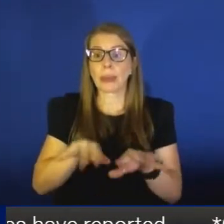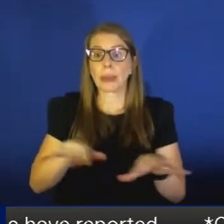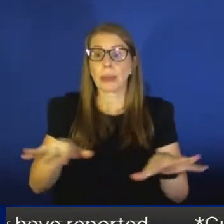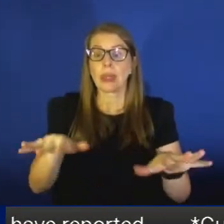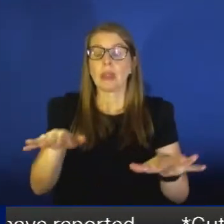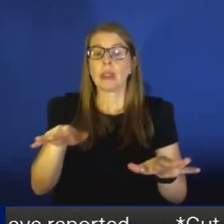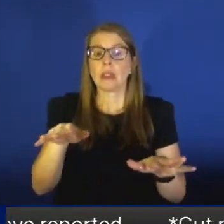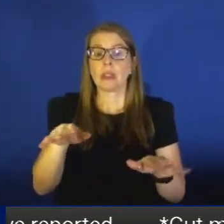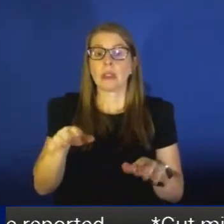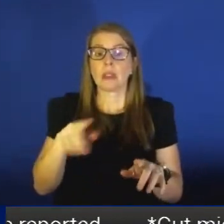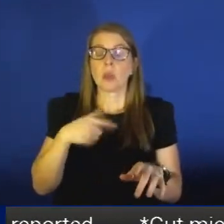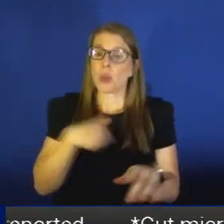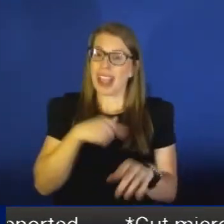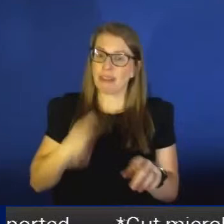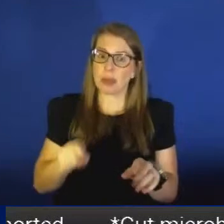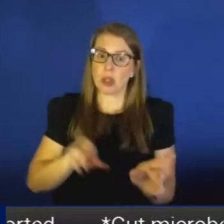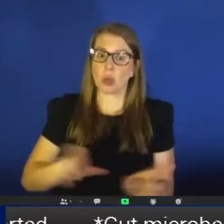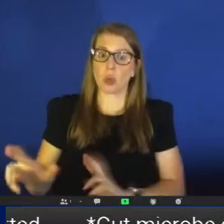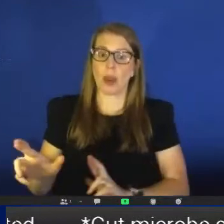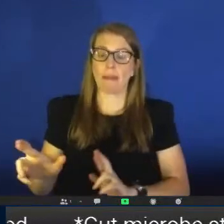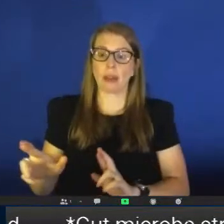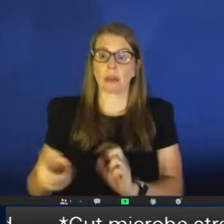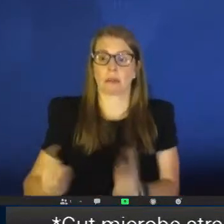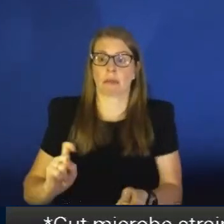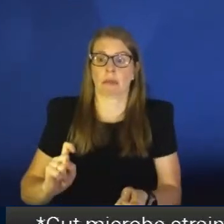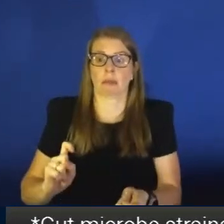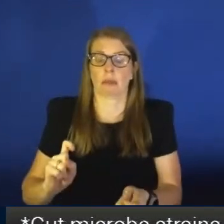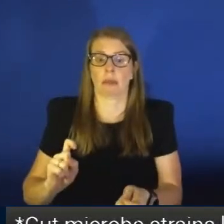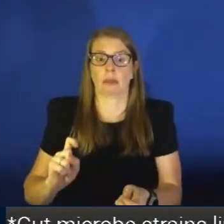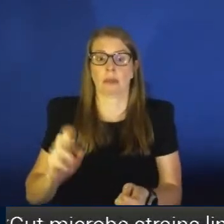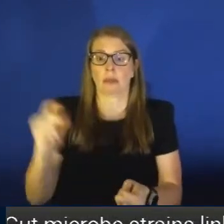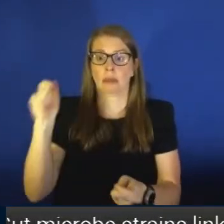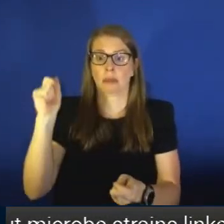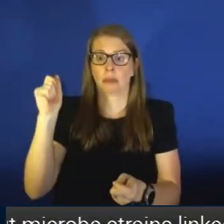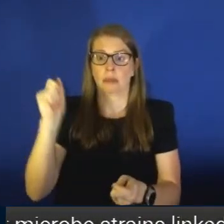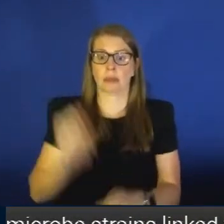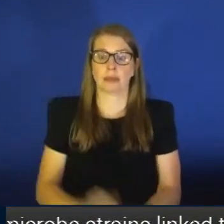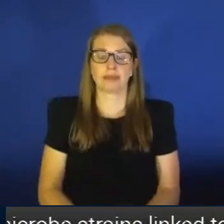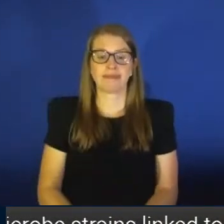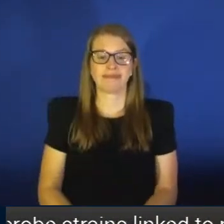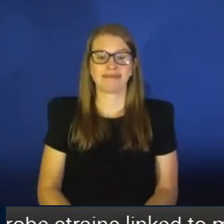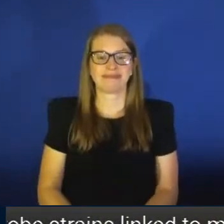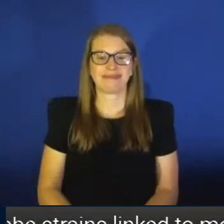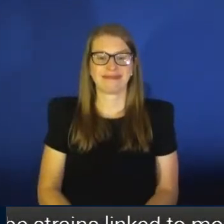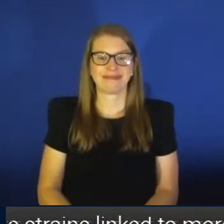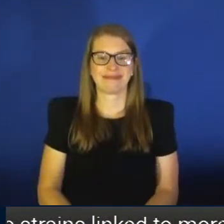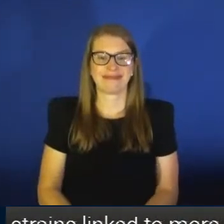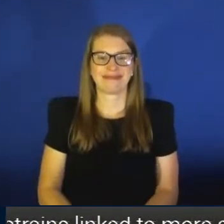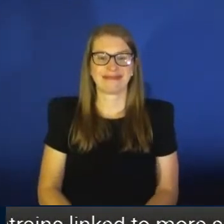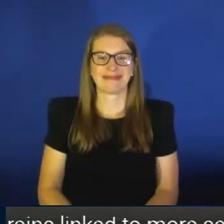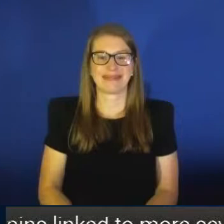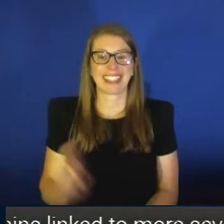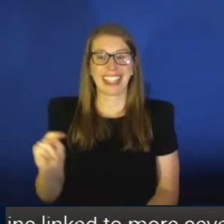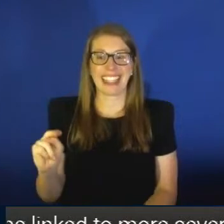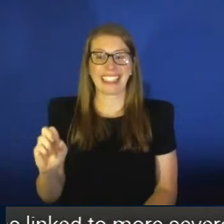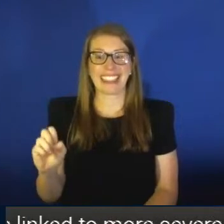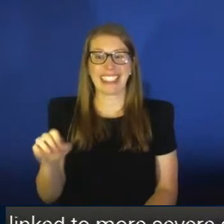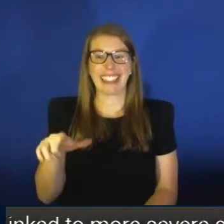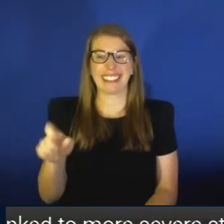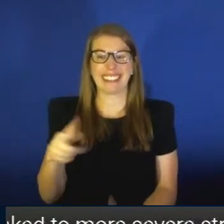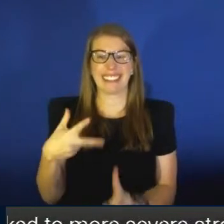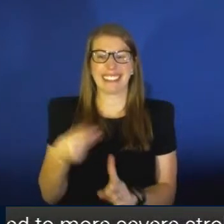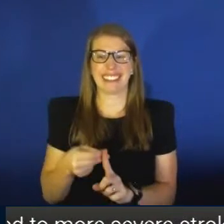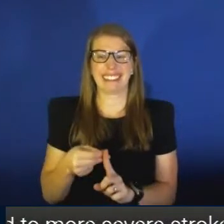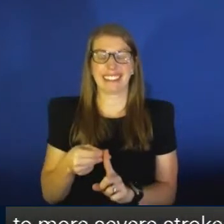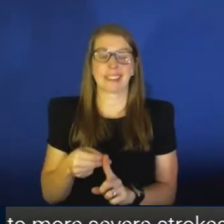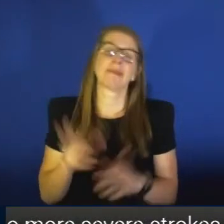We have to be ready to pivot on a stick. Yeah. Not bad. Right there. Or a needle stick. Or a needle stick. Let's not do needle sticks. All right, we're going to get to